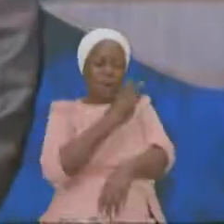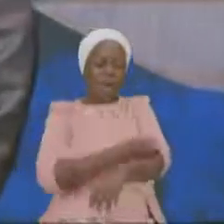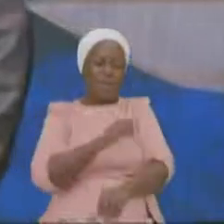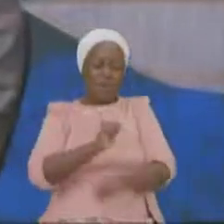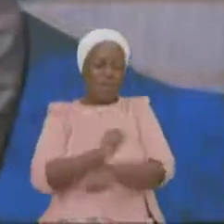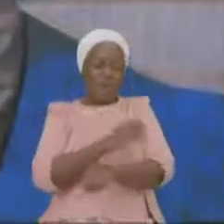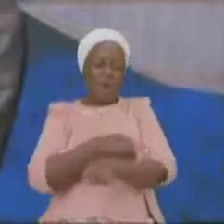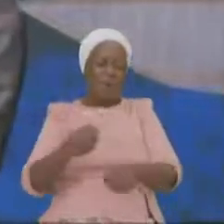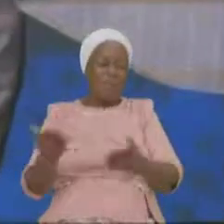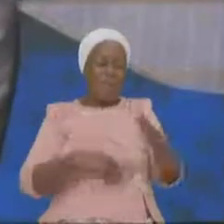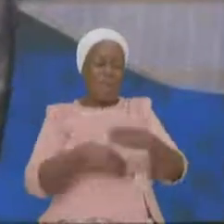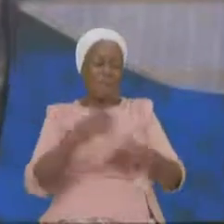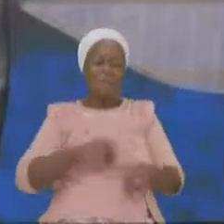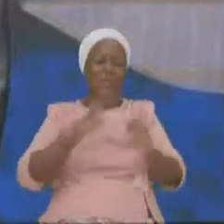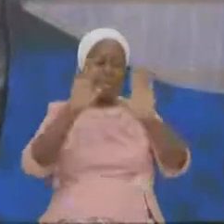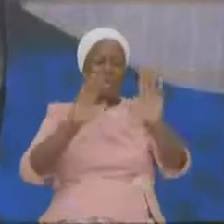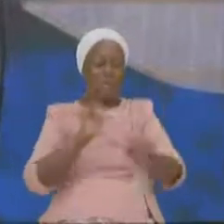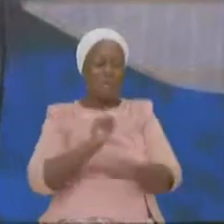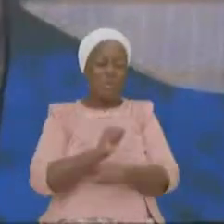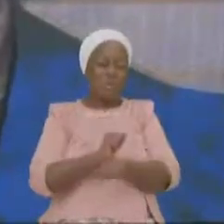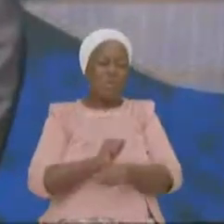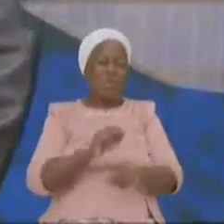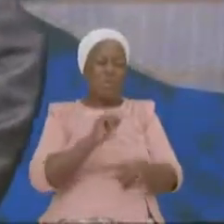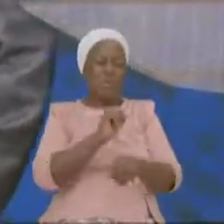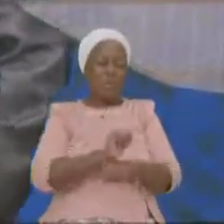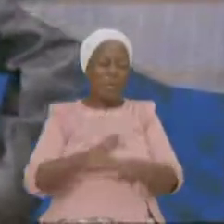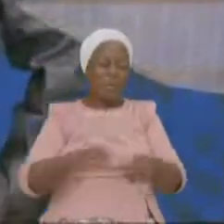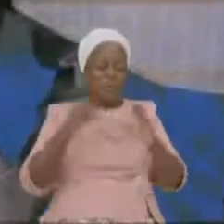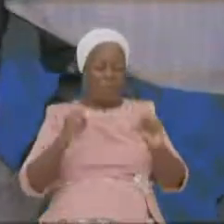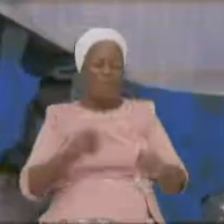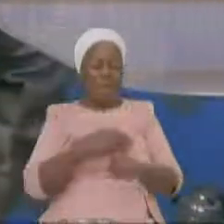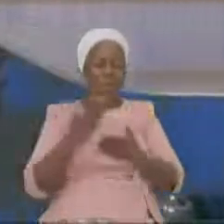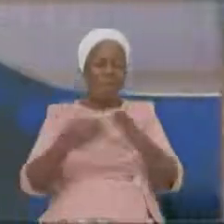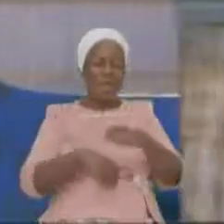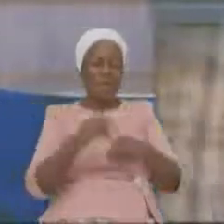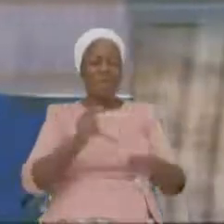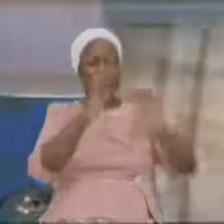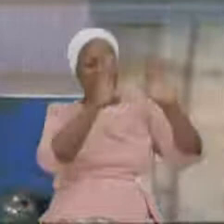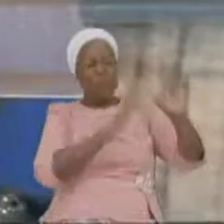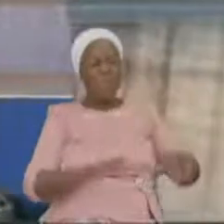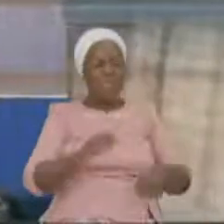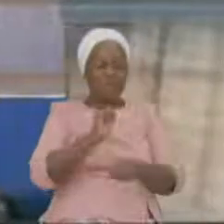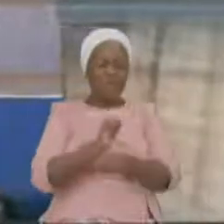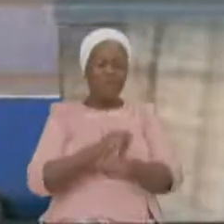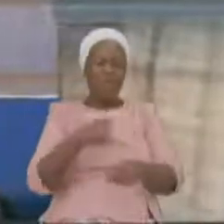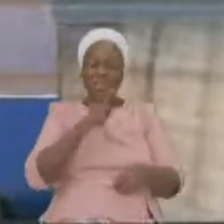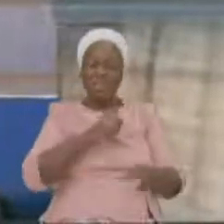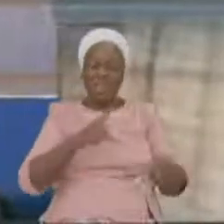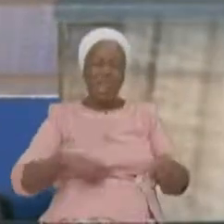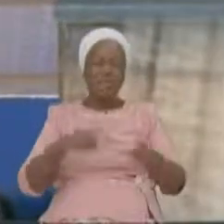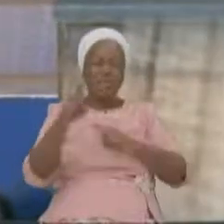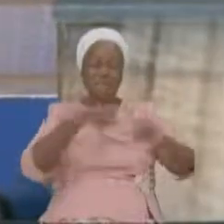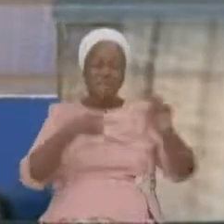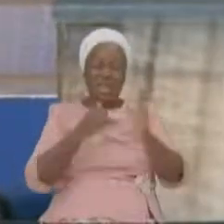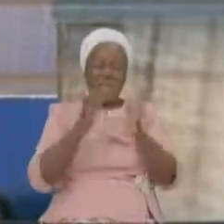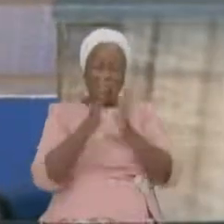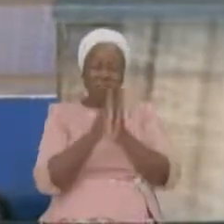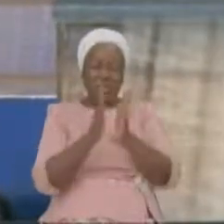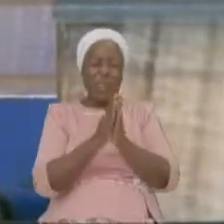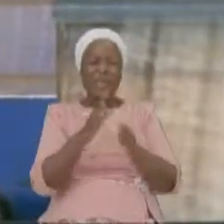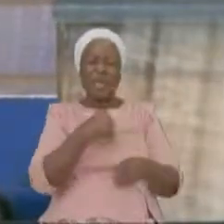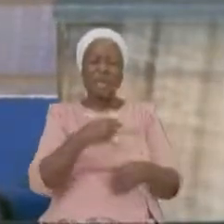miracle working power, will bring forth merciful works. Tell the Lord, tell the Lord, here am